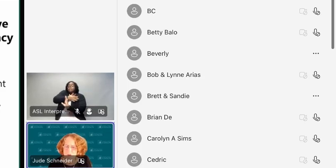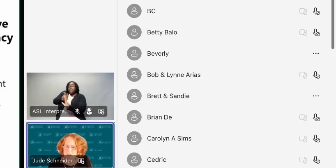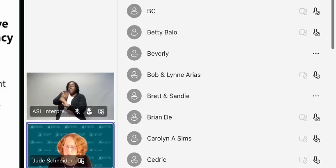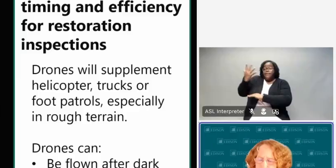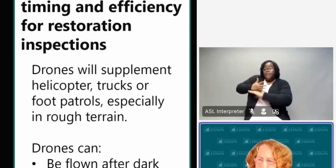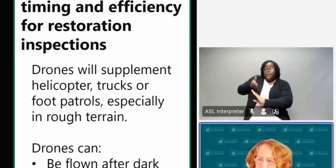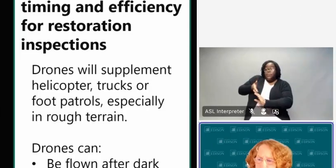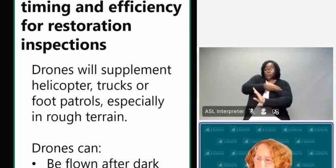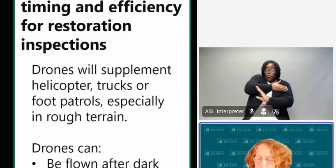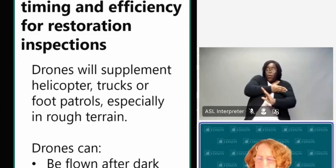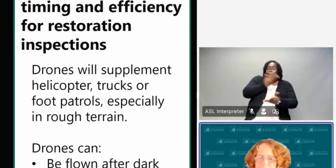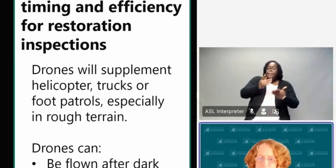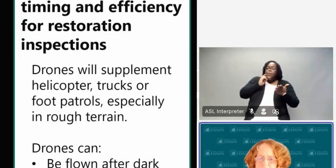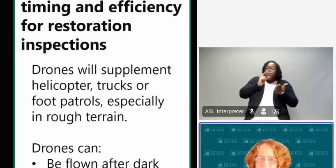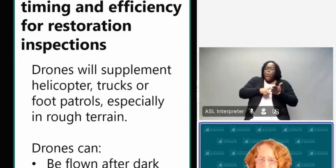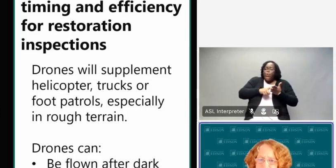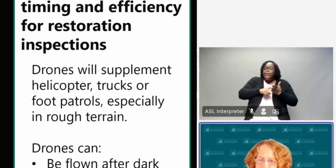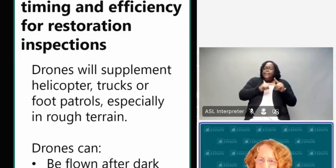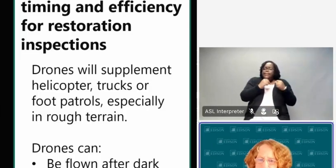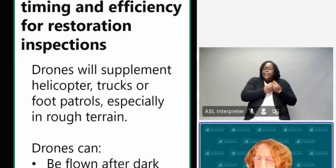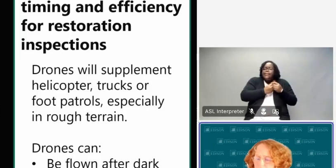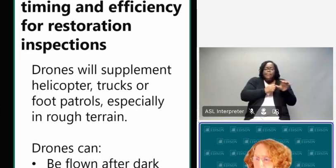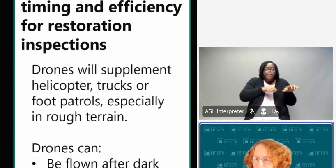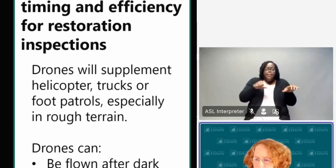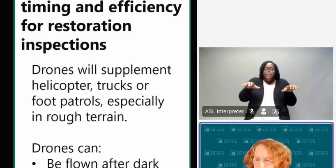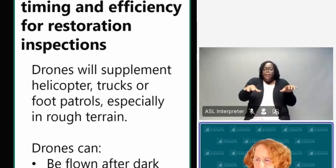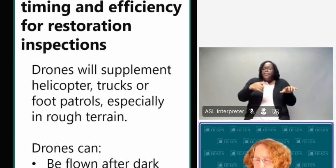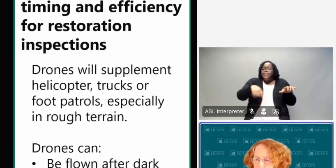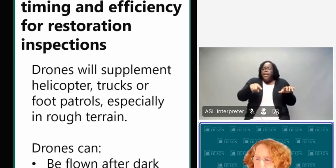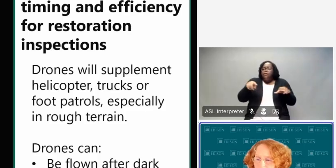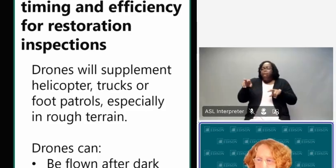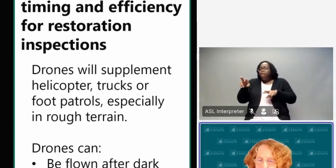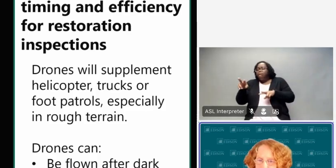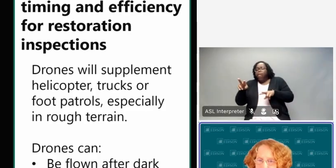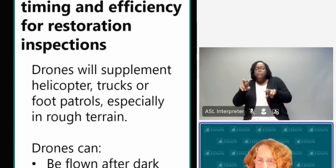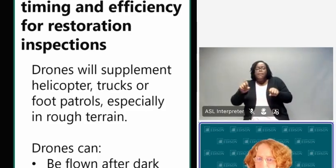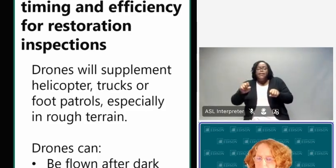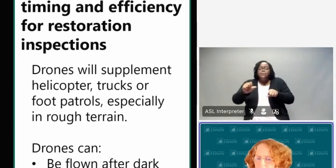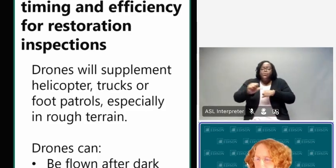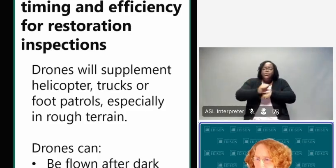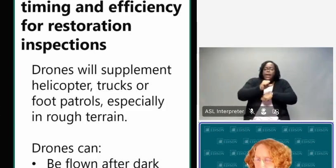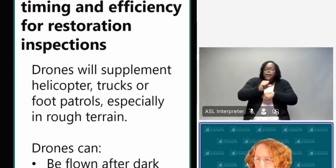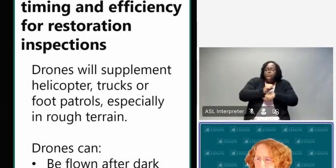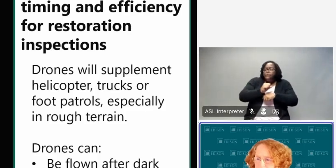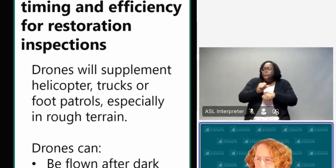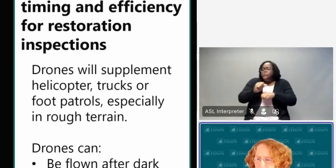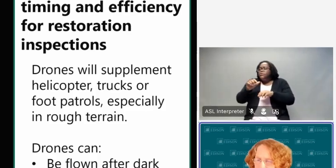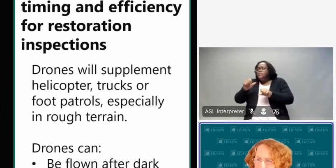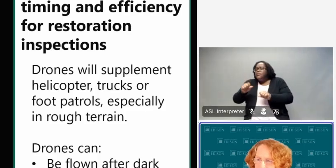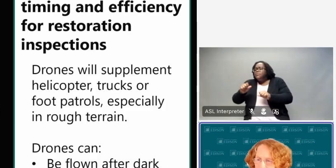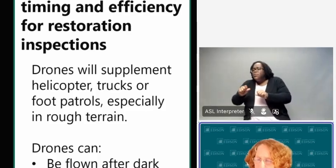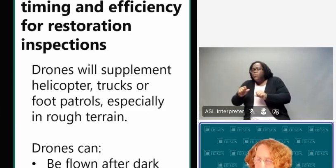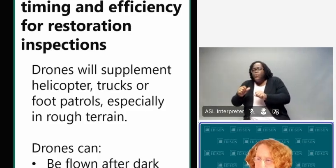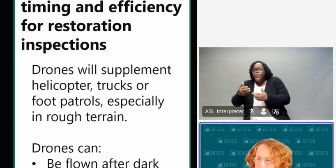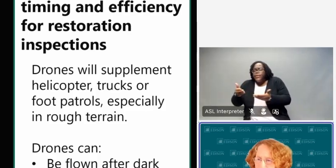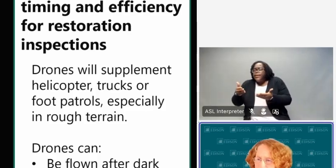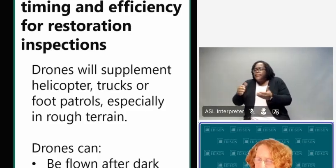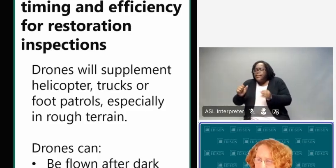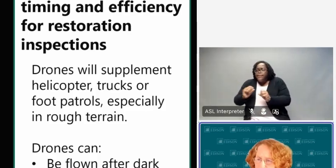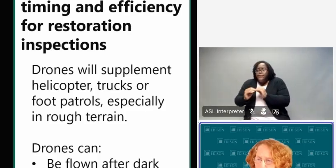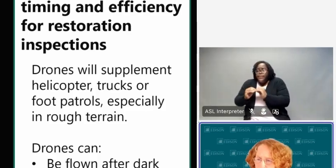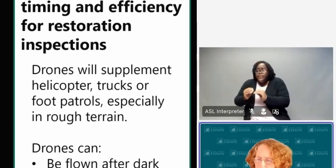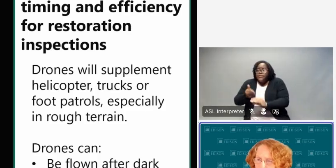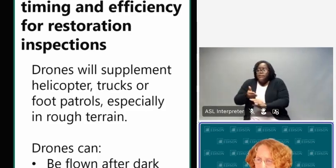Those resources will be looking for potential hazards that could be a danger or a fire risk. If we can fix it in those